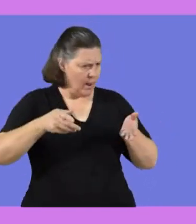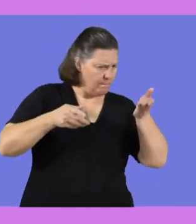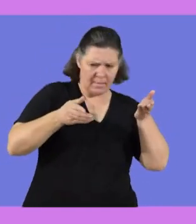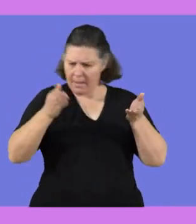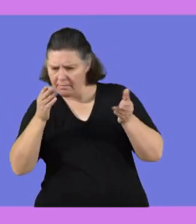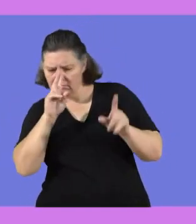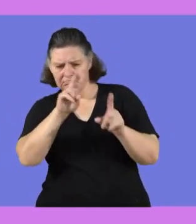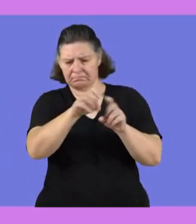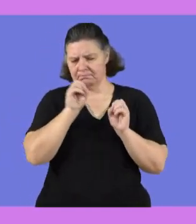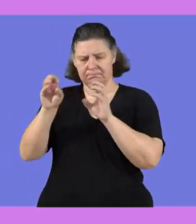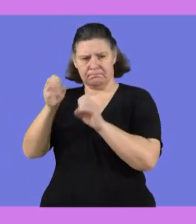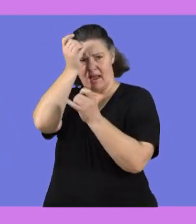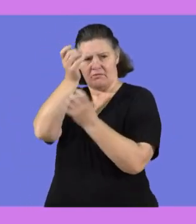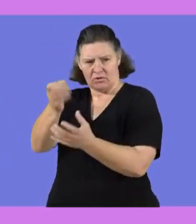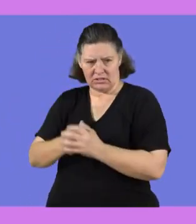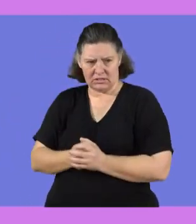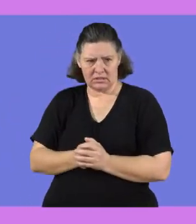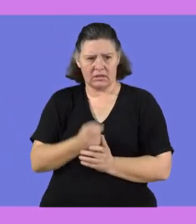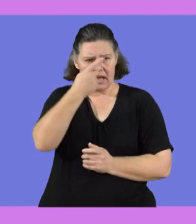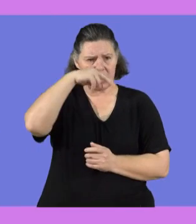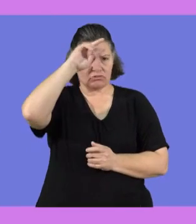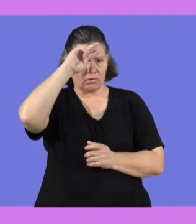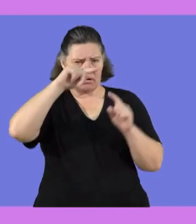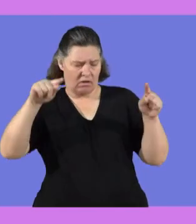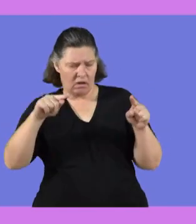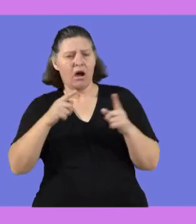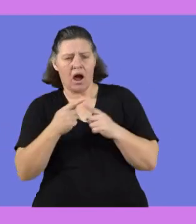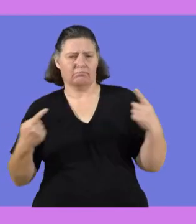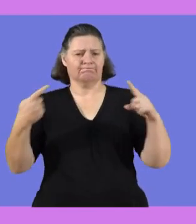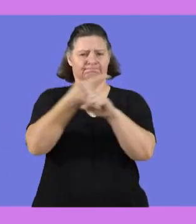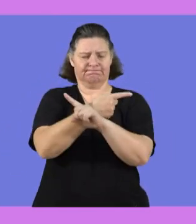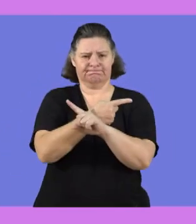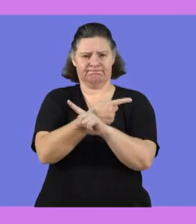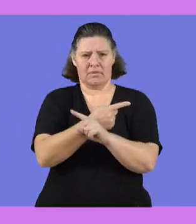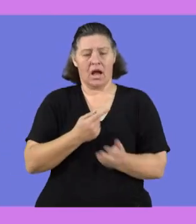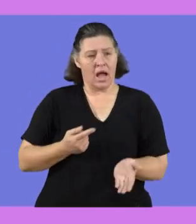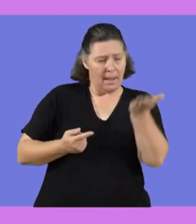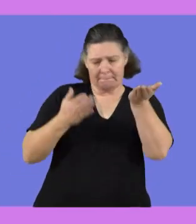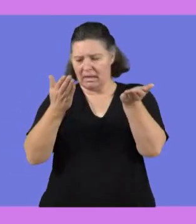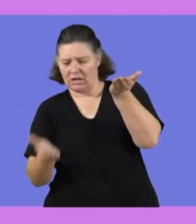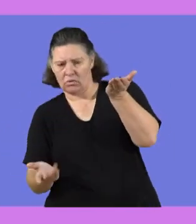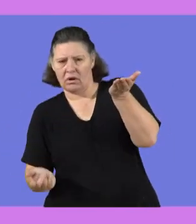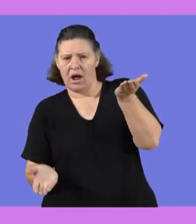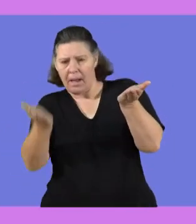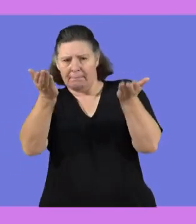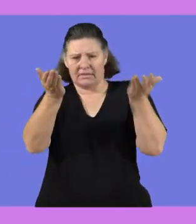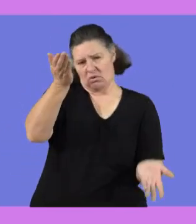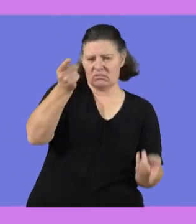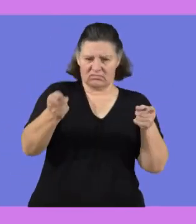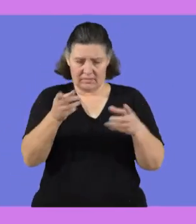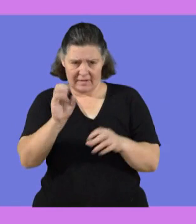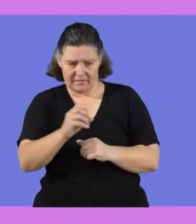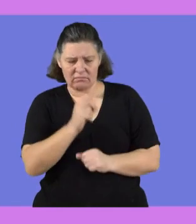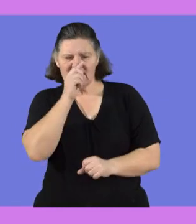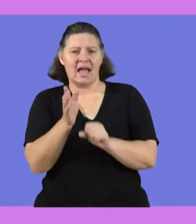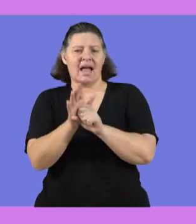of direct proportion, and interpret graphs of inverse proportion. Let us have a look at the